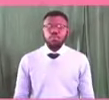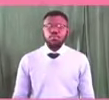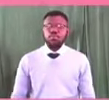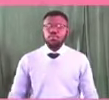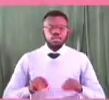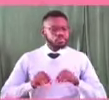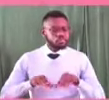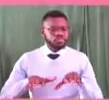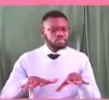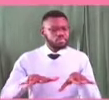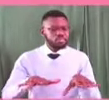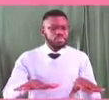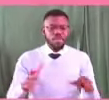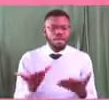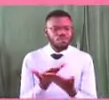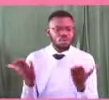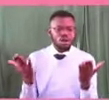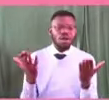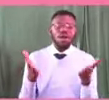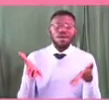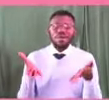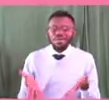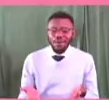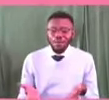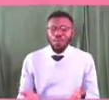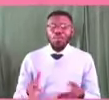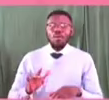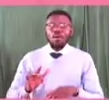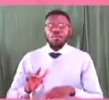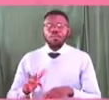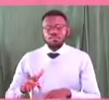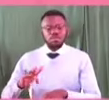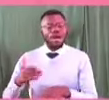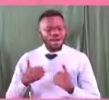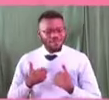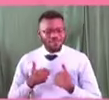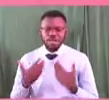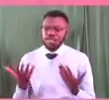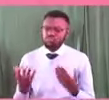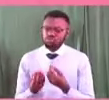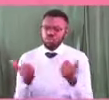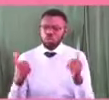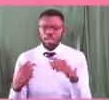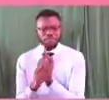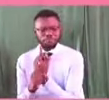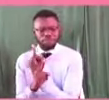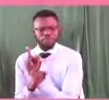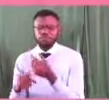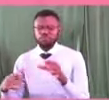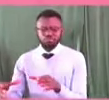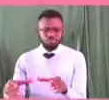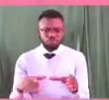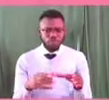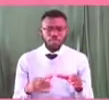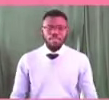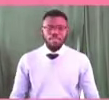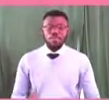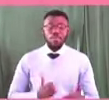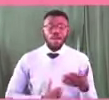every pillar and therefore affects interventions across sectors. The right